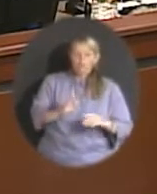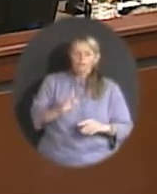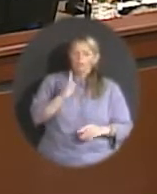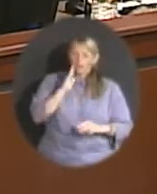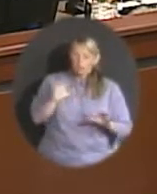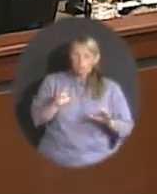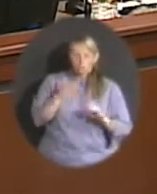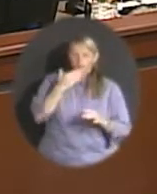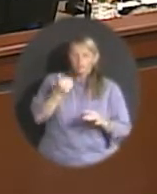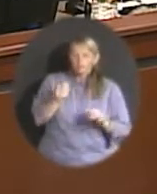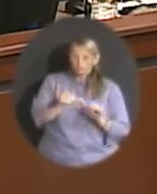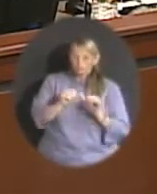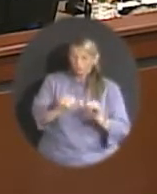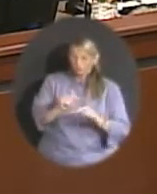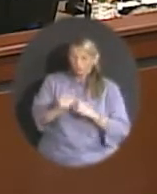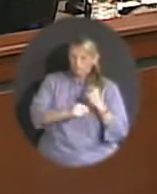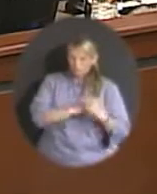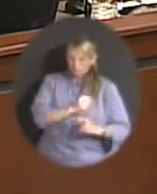tradition.